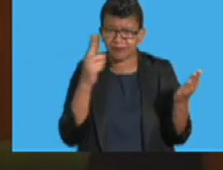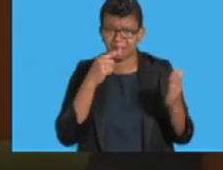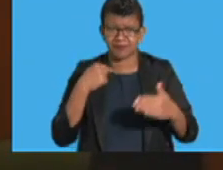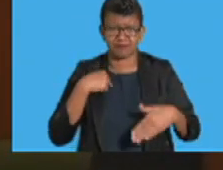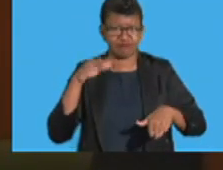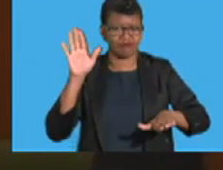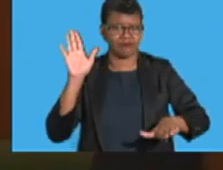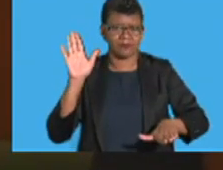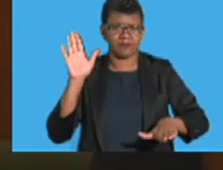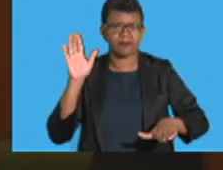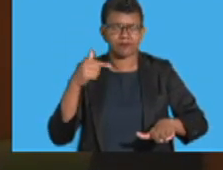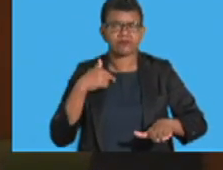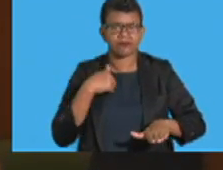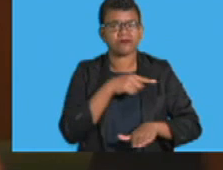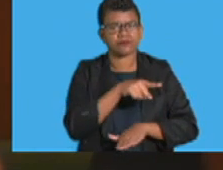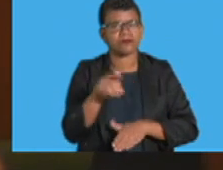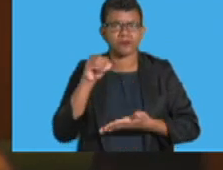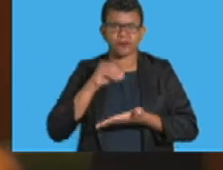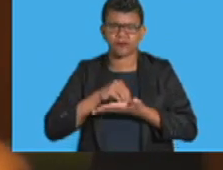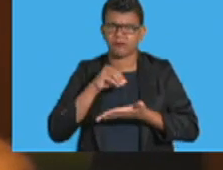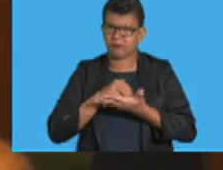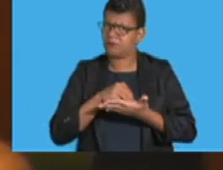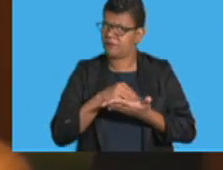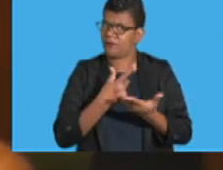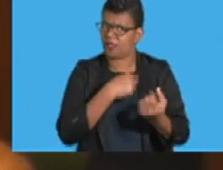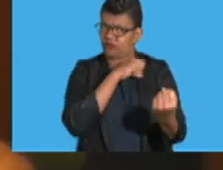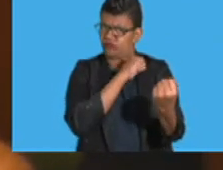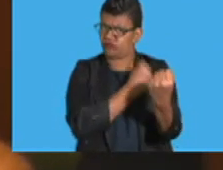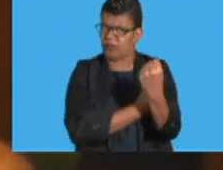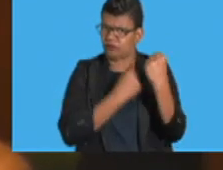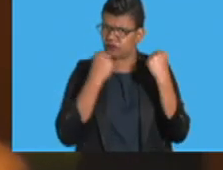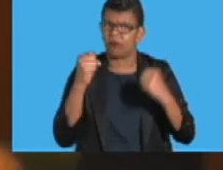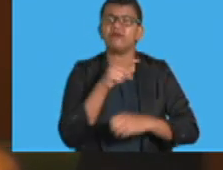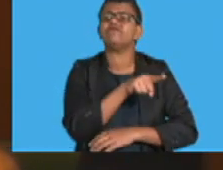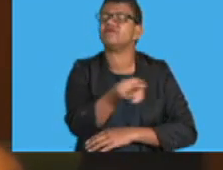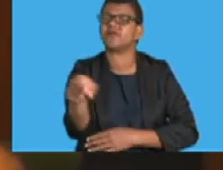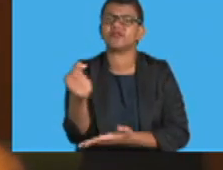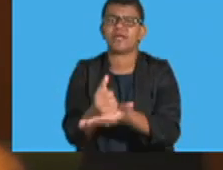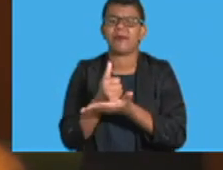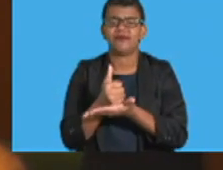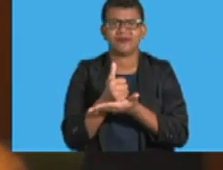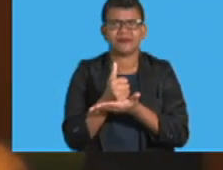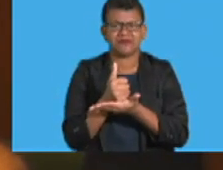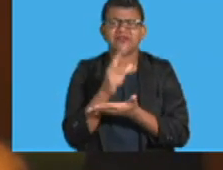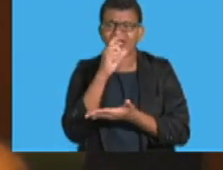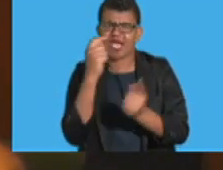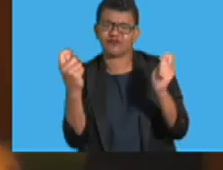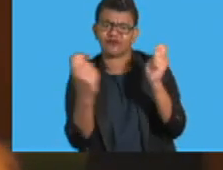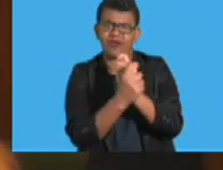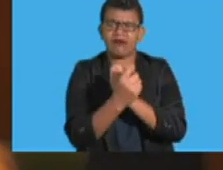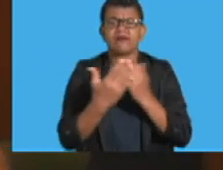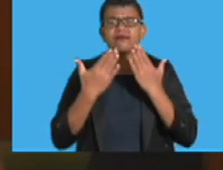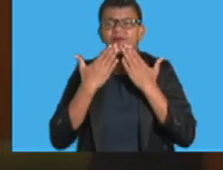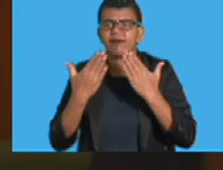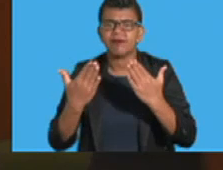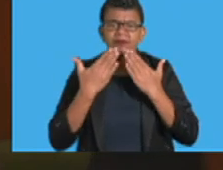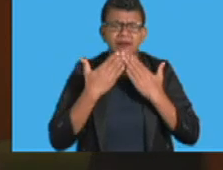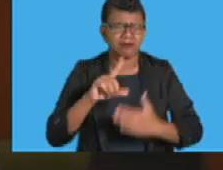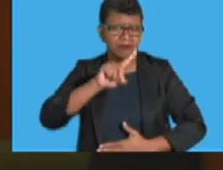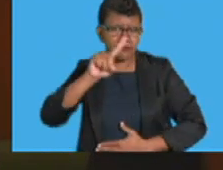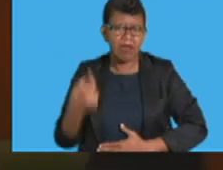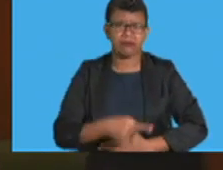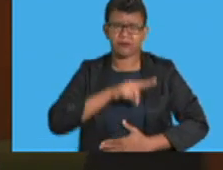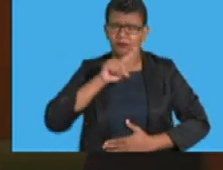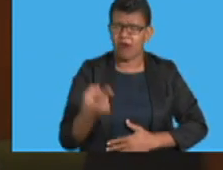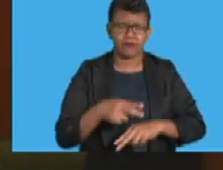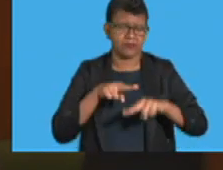service. Our power to change our country comes from your support. I would also like to thank the thousands of Fijians who voted for Fiji First and